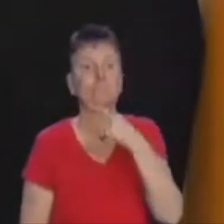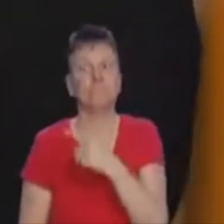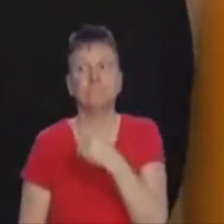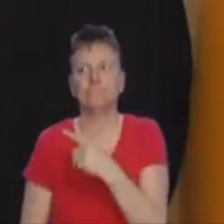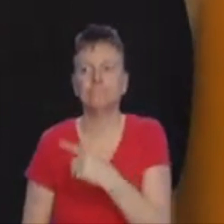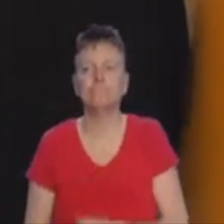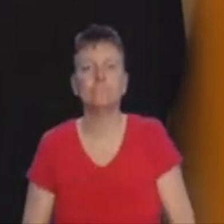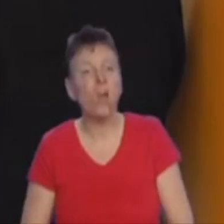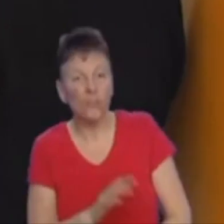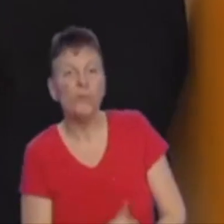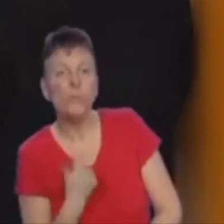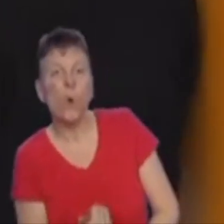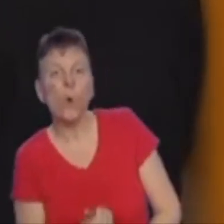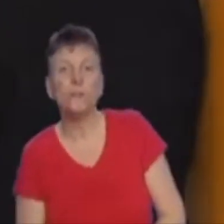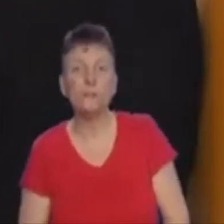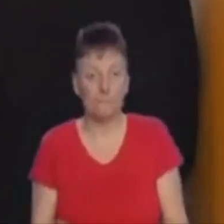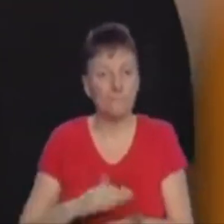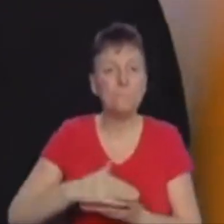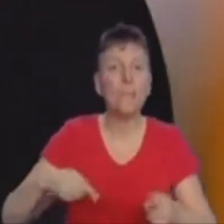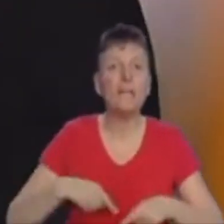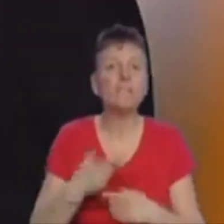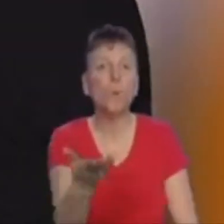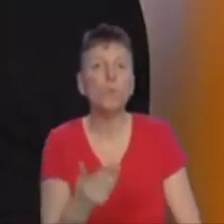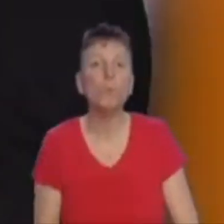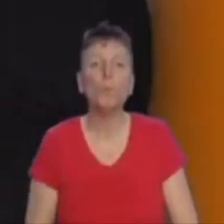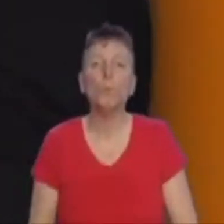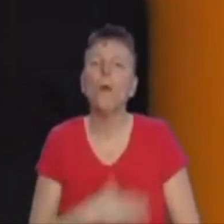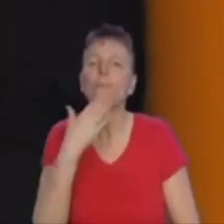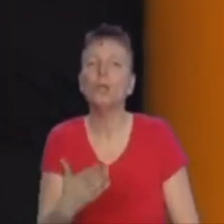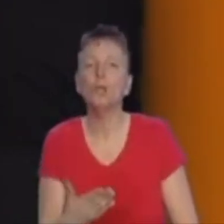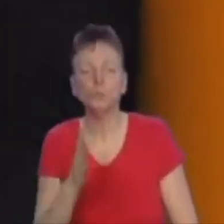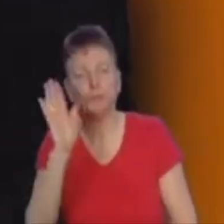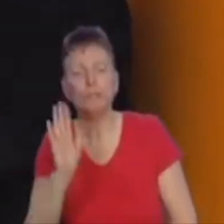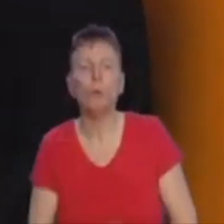Good morning. Thanks for watching. Great, thanks very much. Cheerio.